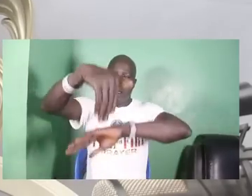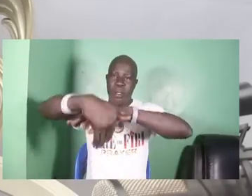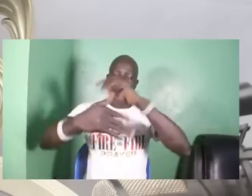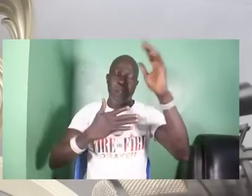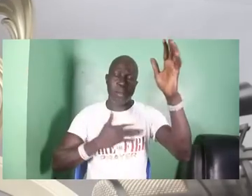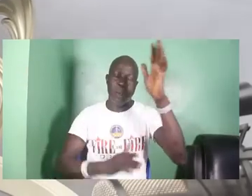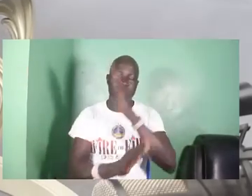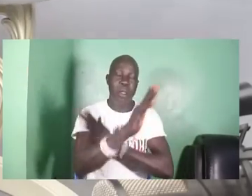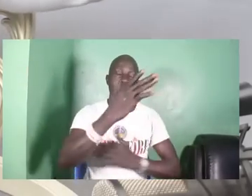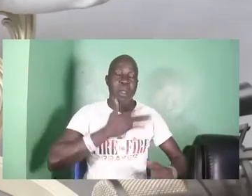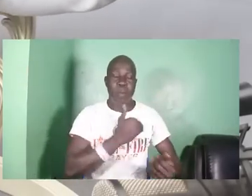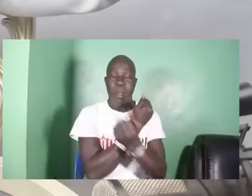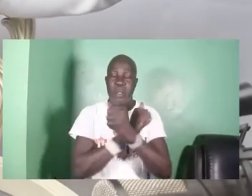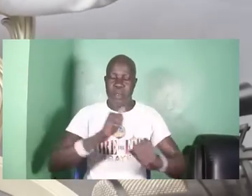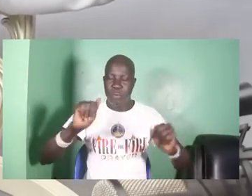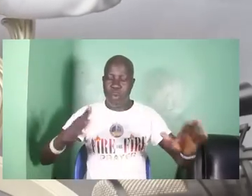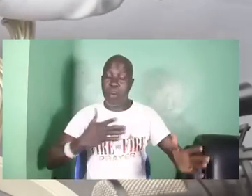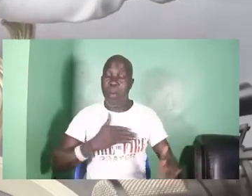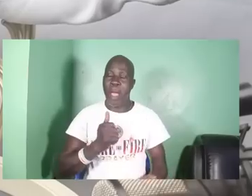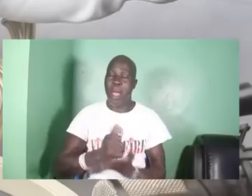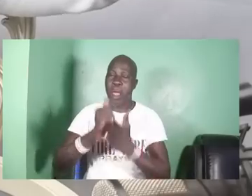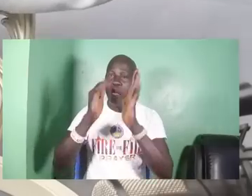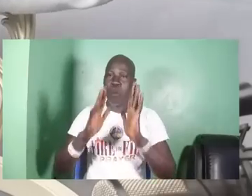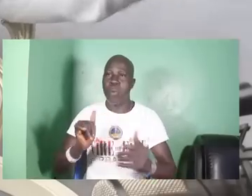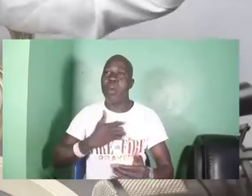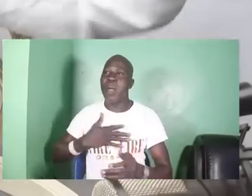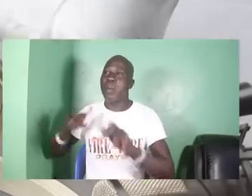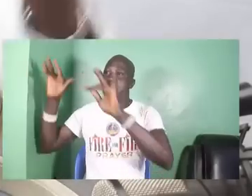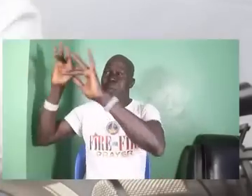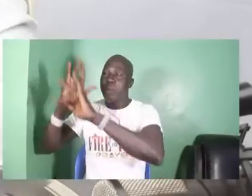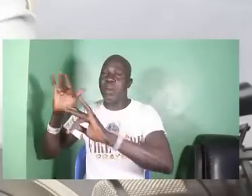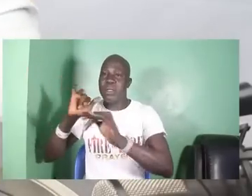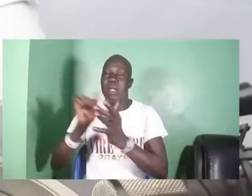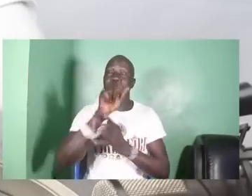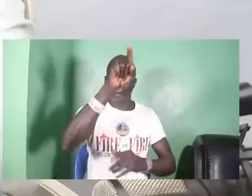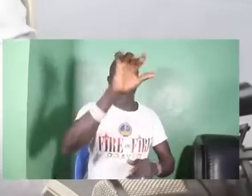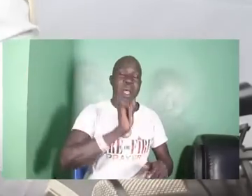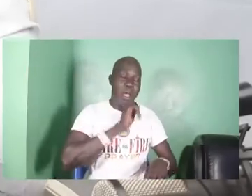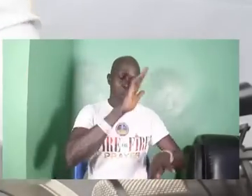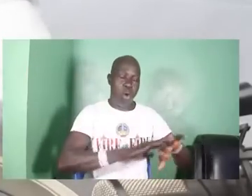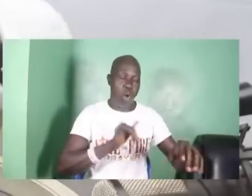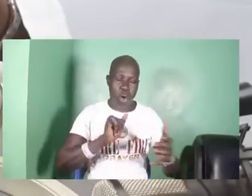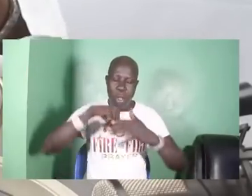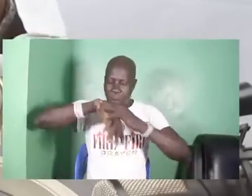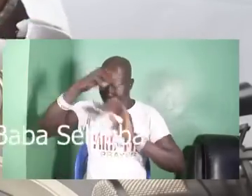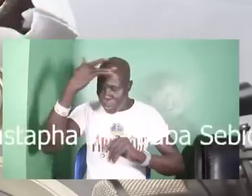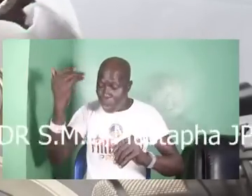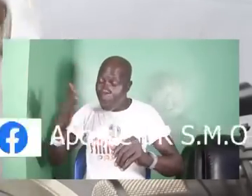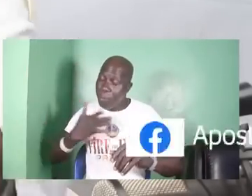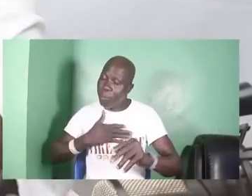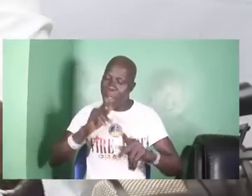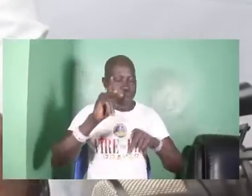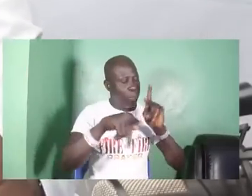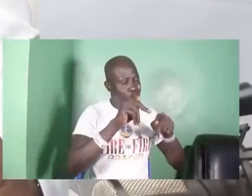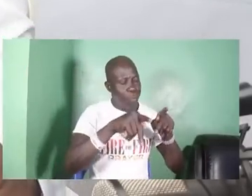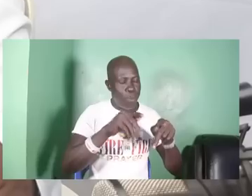my god olugbala mi my savior era lowo mi my heart anu mi my master eyin ni mo pe you are the one I call me tori awon eniyan won